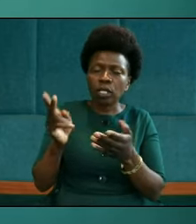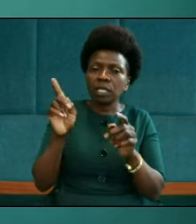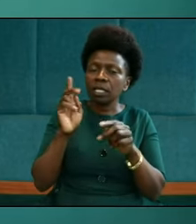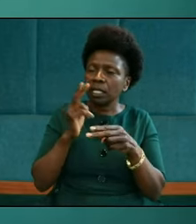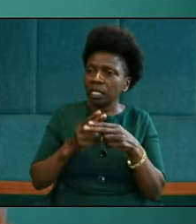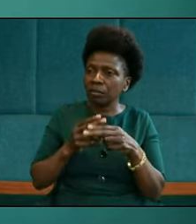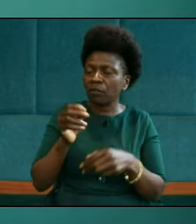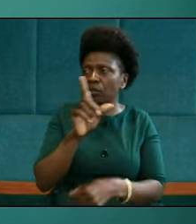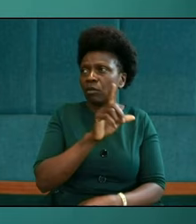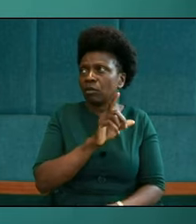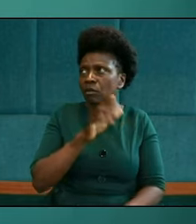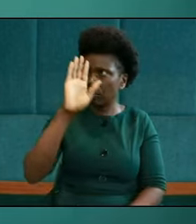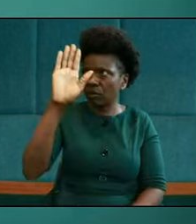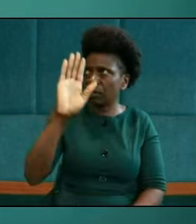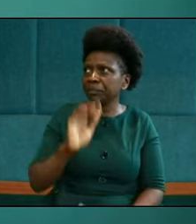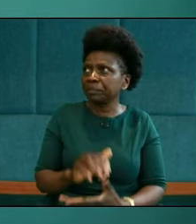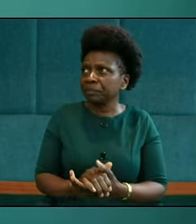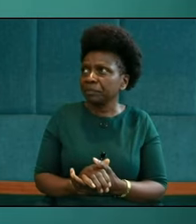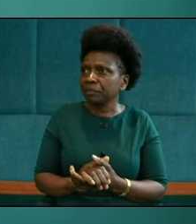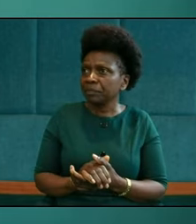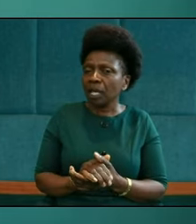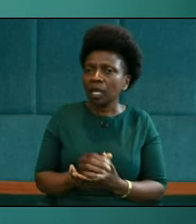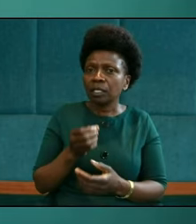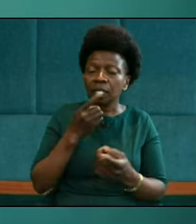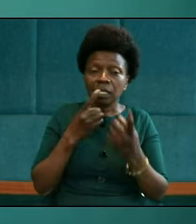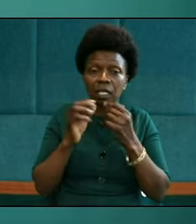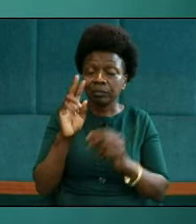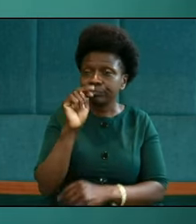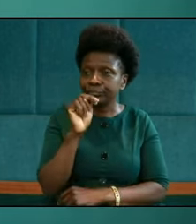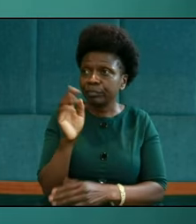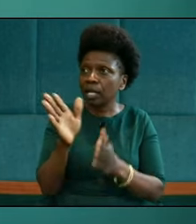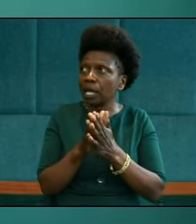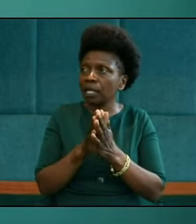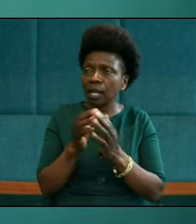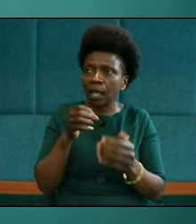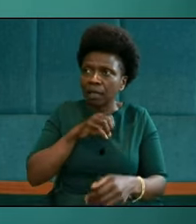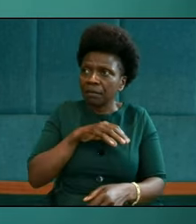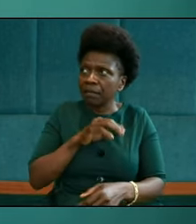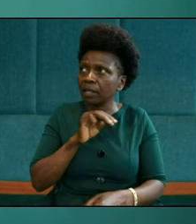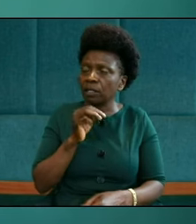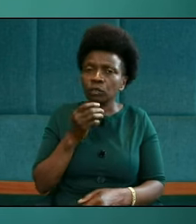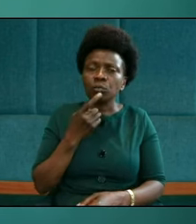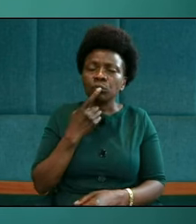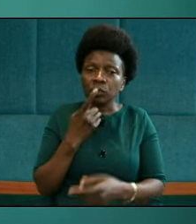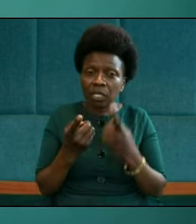God. A name that cannot be pronounced. And I fear even pronouncing